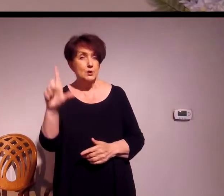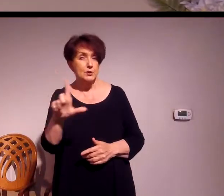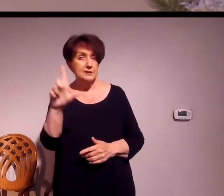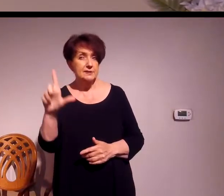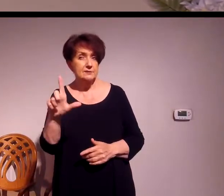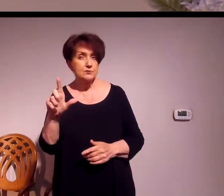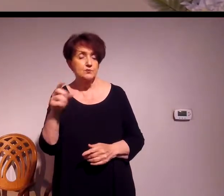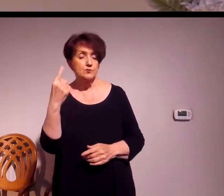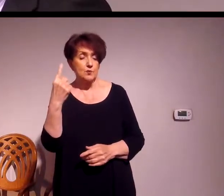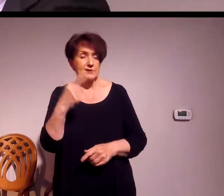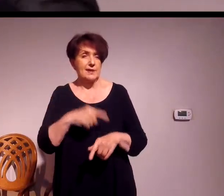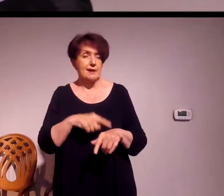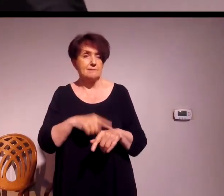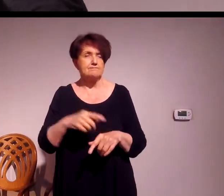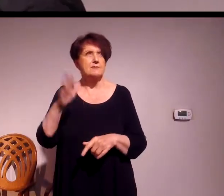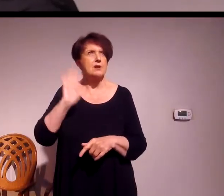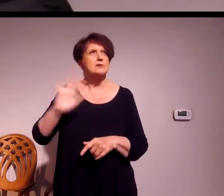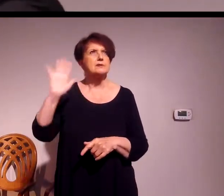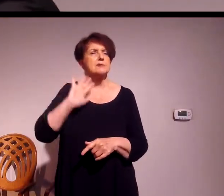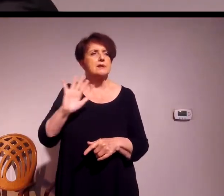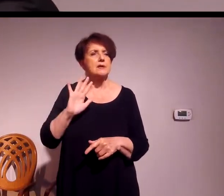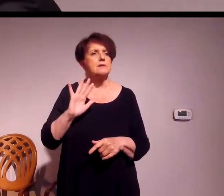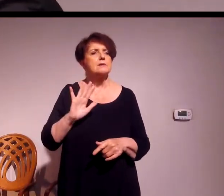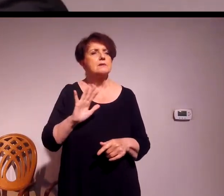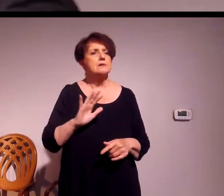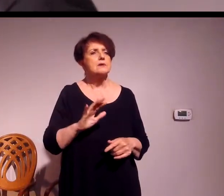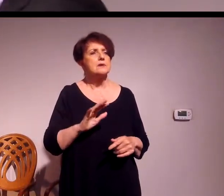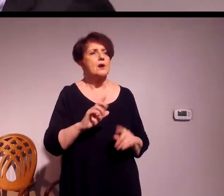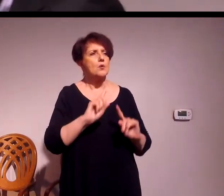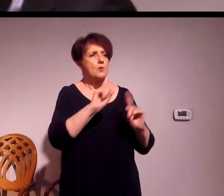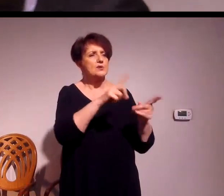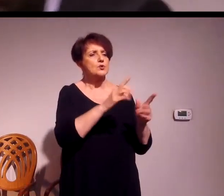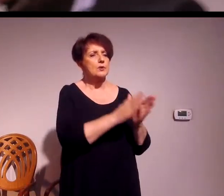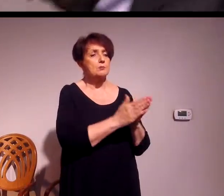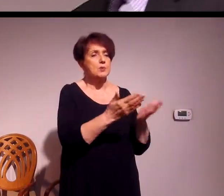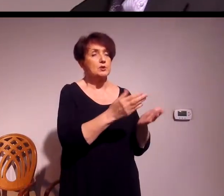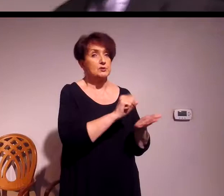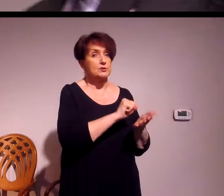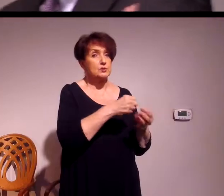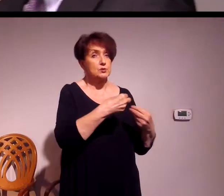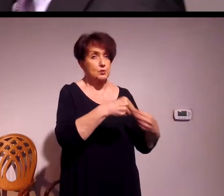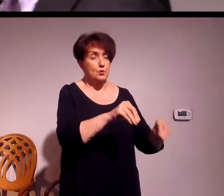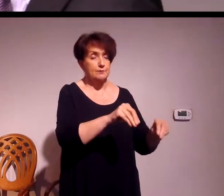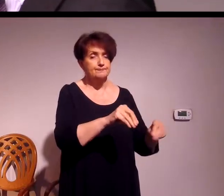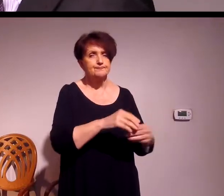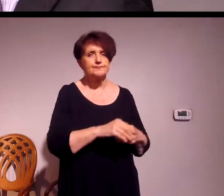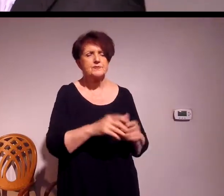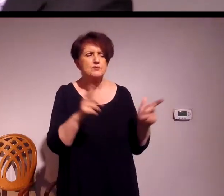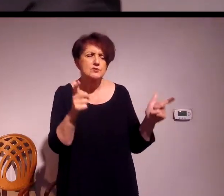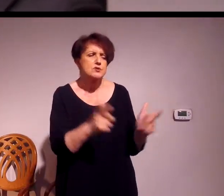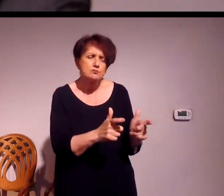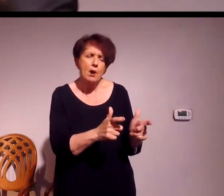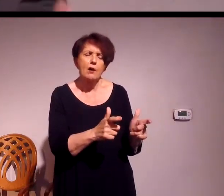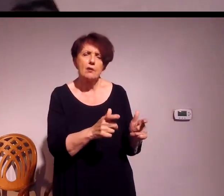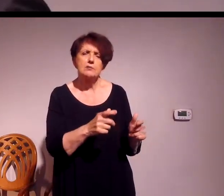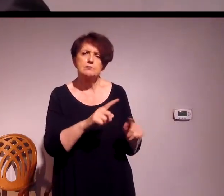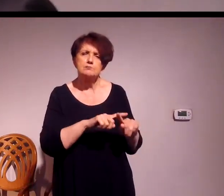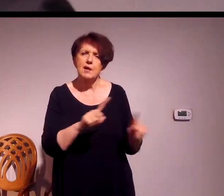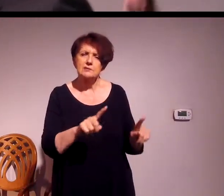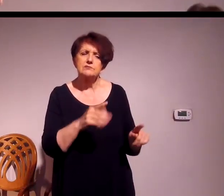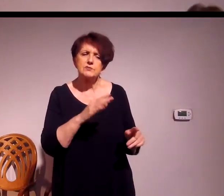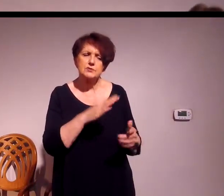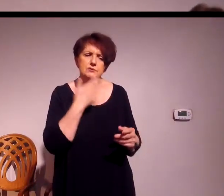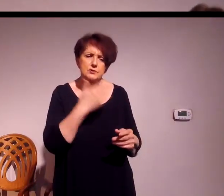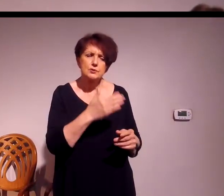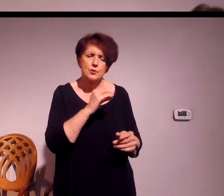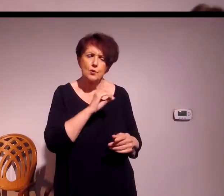I went to a bookstore, and it was a sacred spiritual kind of bookstore, whatever. But the bookstore was cool, a little bitty place, but the area that it was,